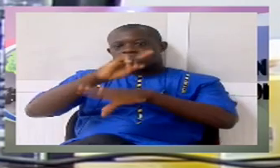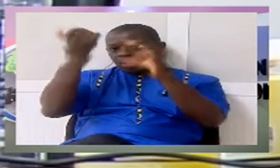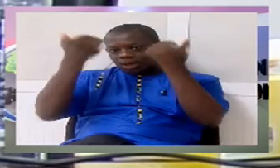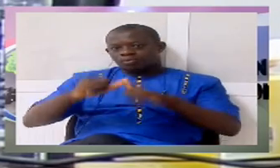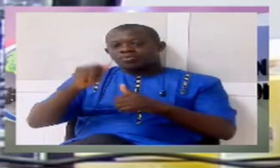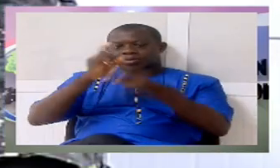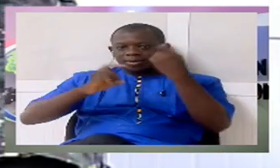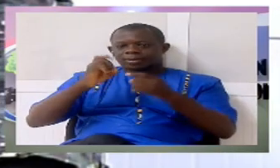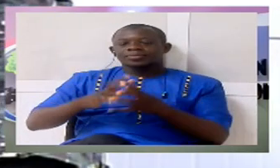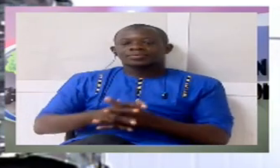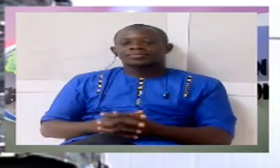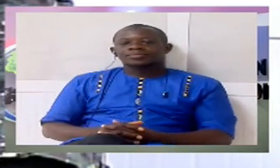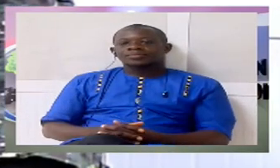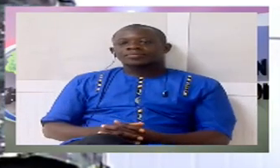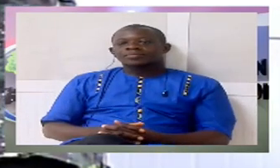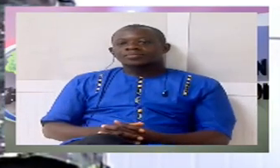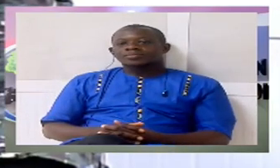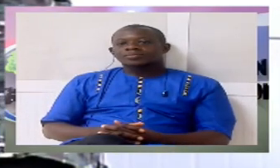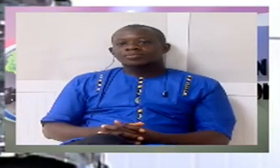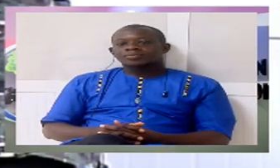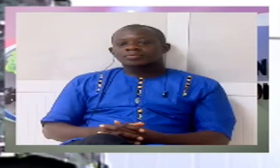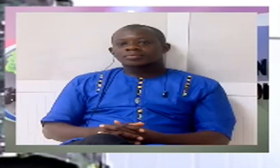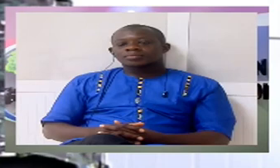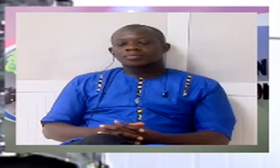happened. Egalil.